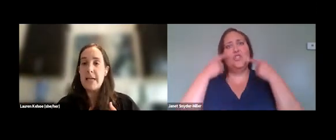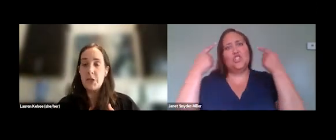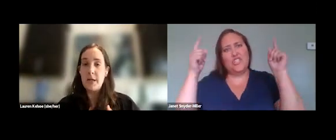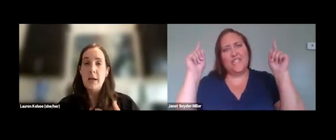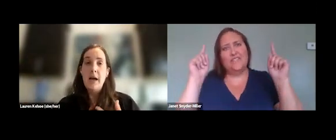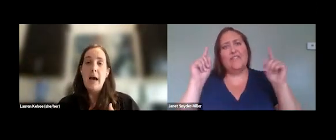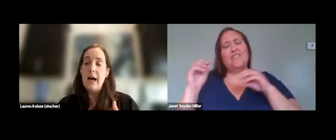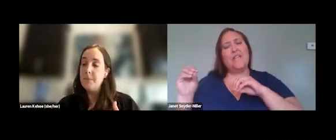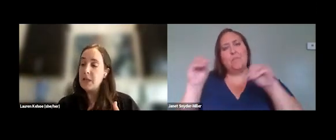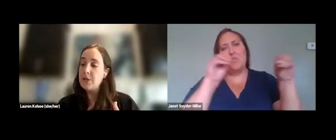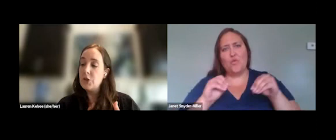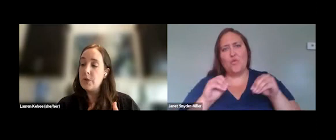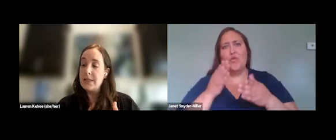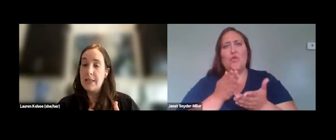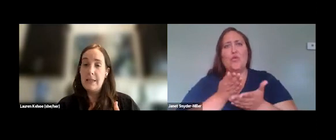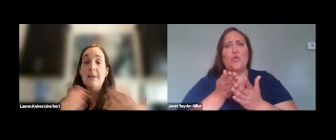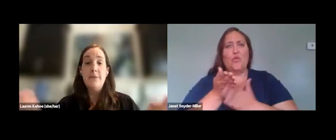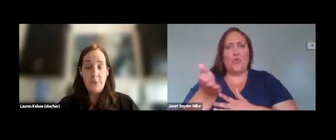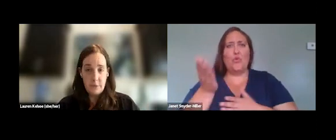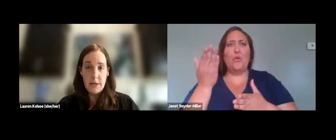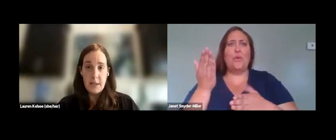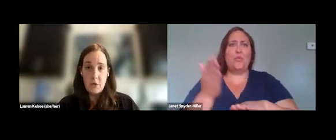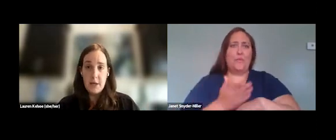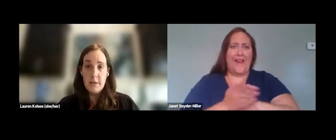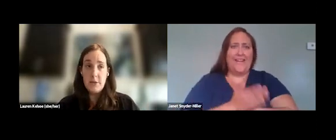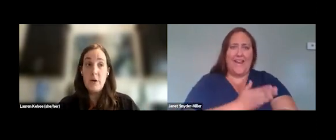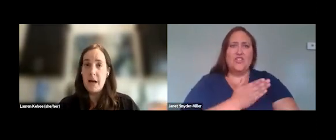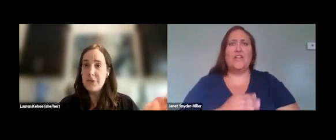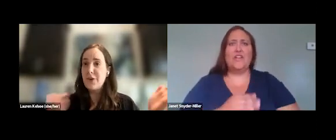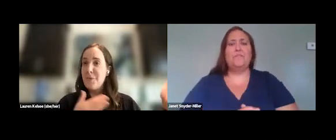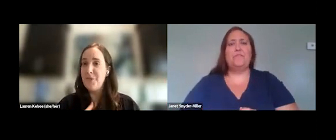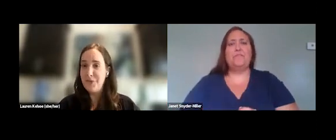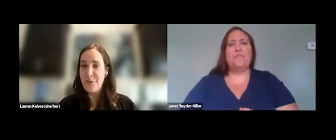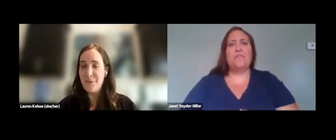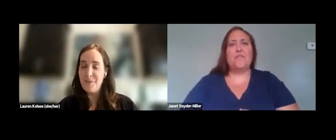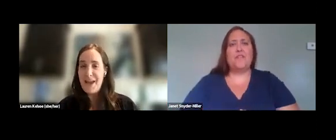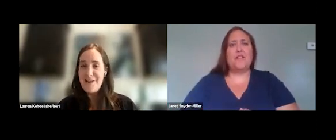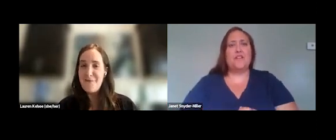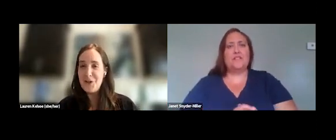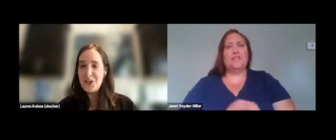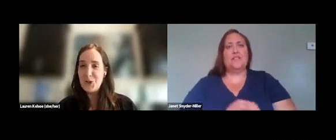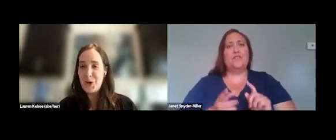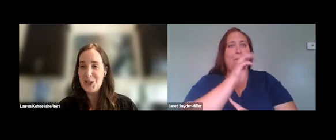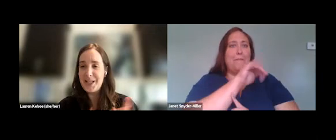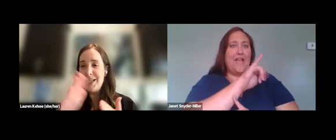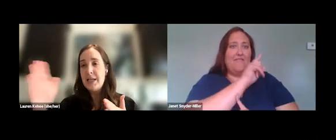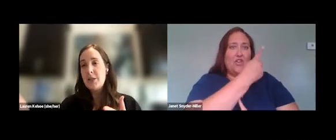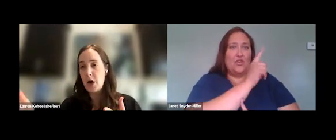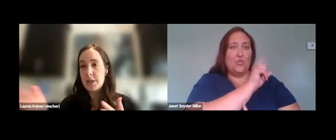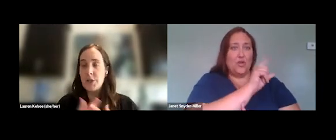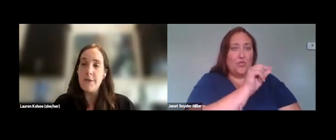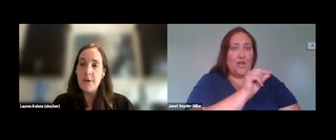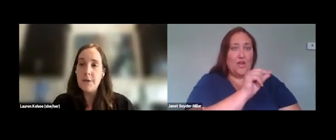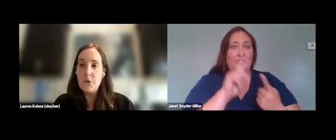the remediation. And so we did give content creators 3 months from May 1st, 2020